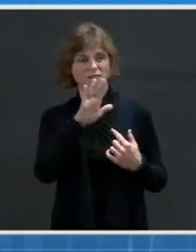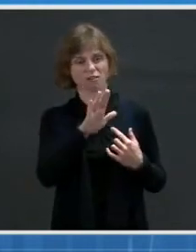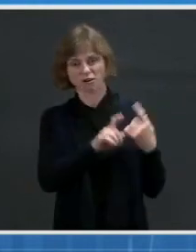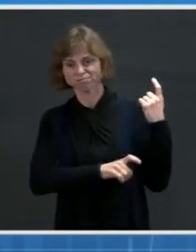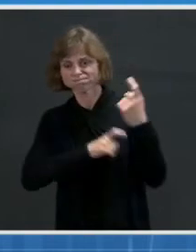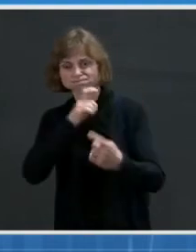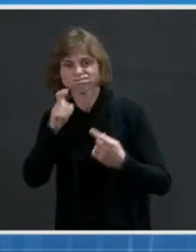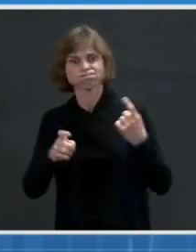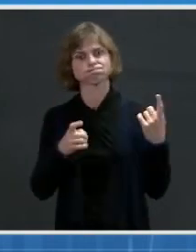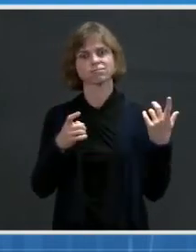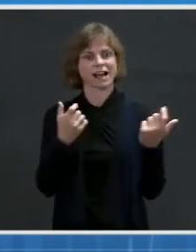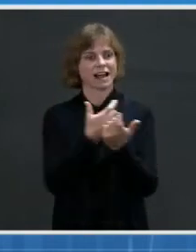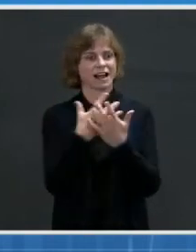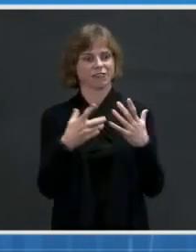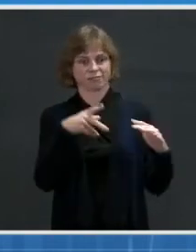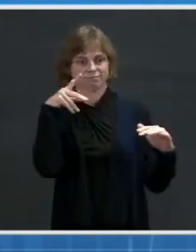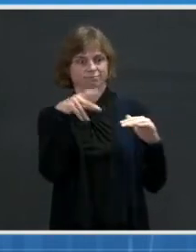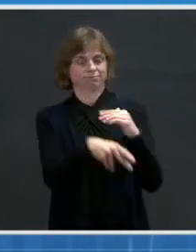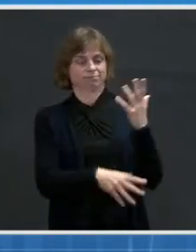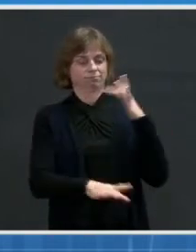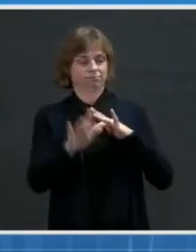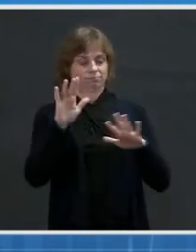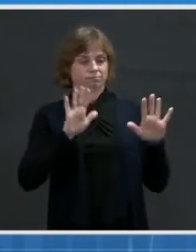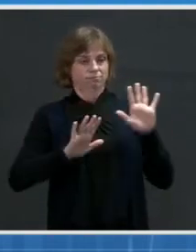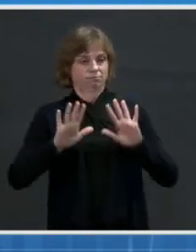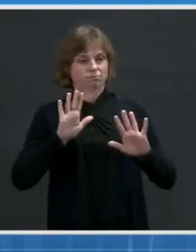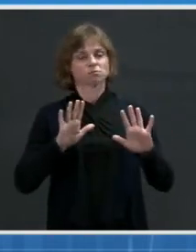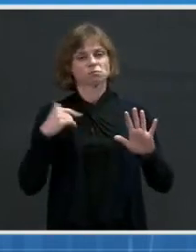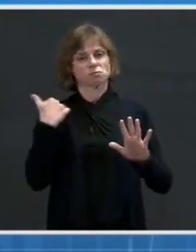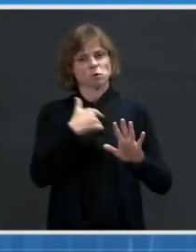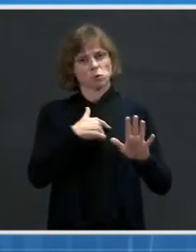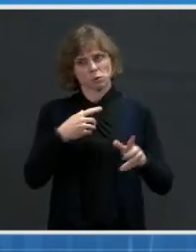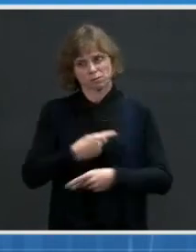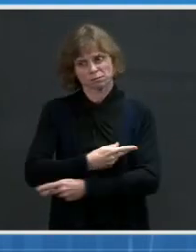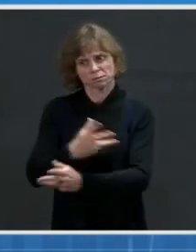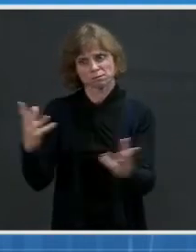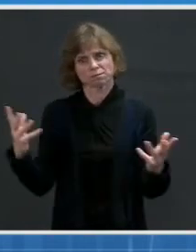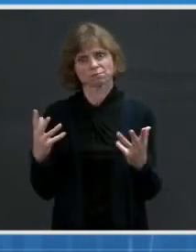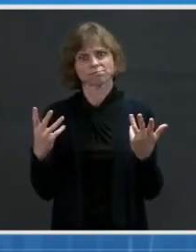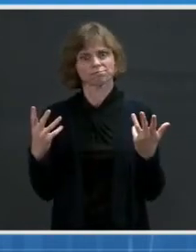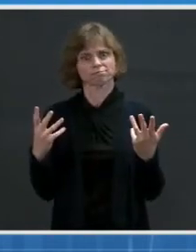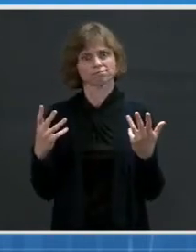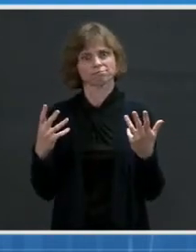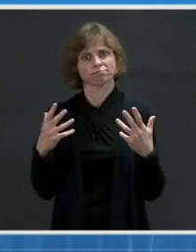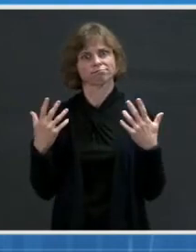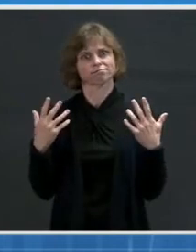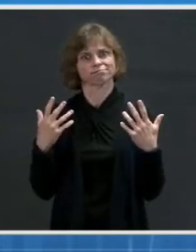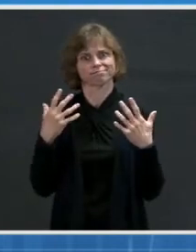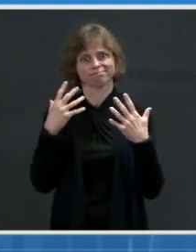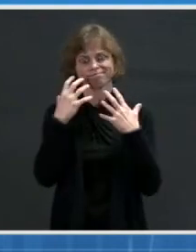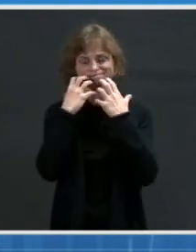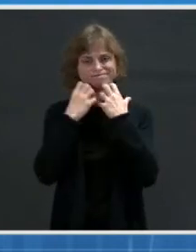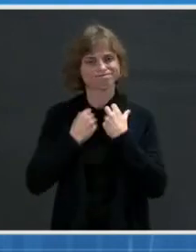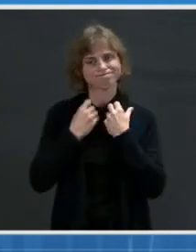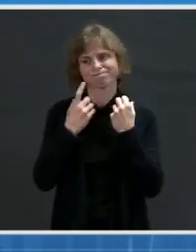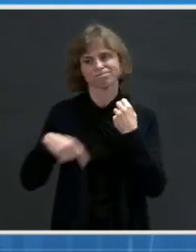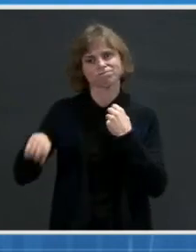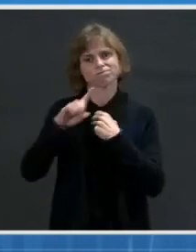Our hearts go out to all of those who are grieving loved ones, who are so deeply